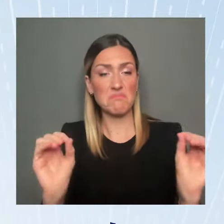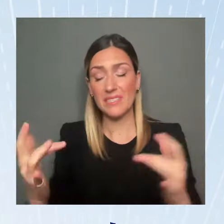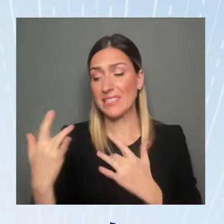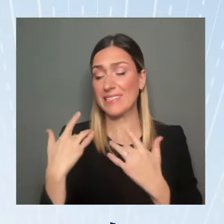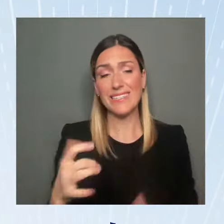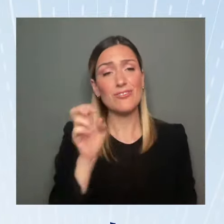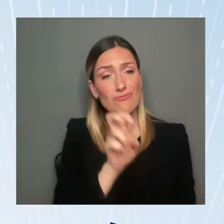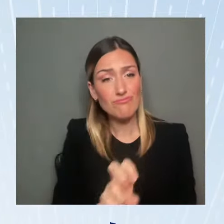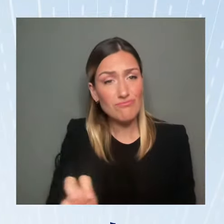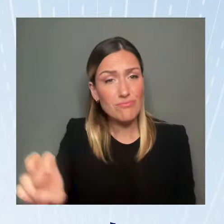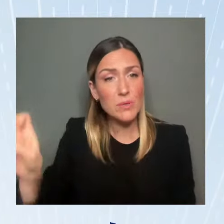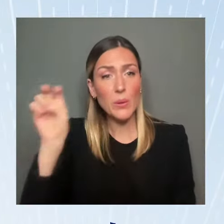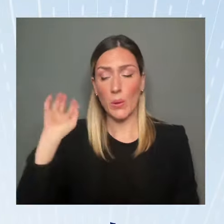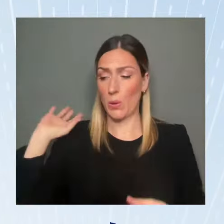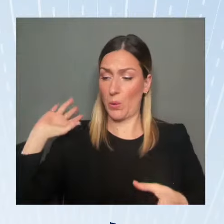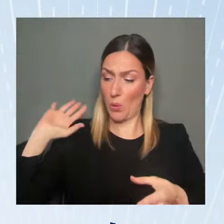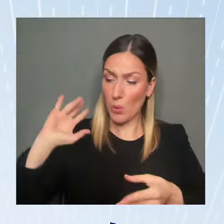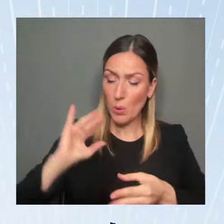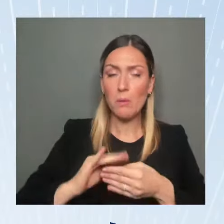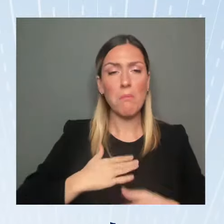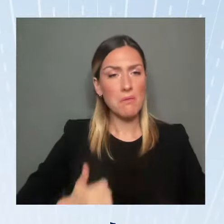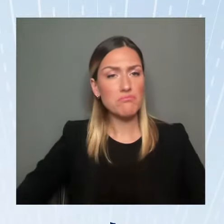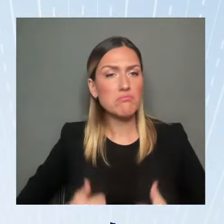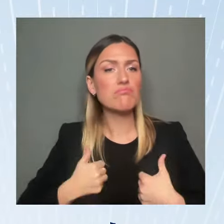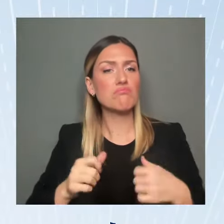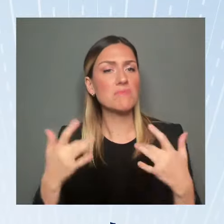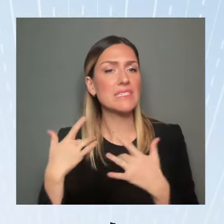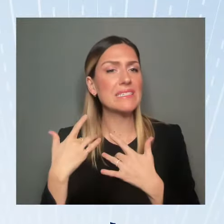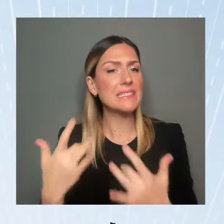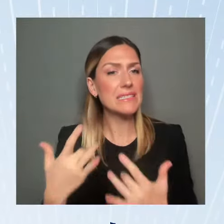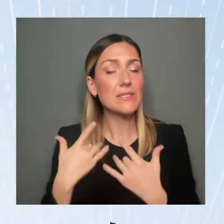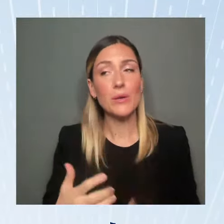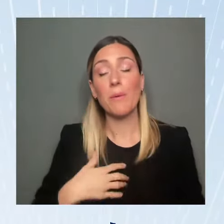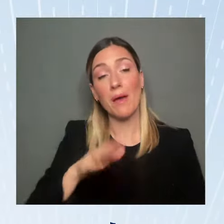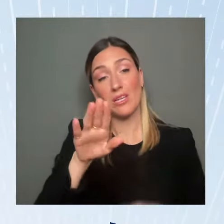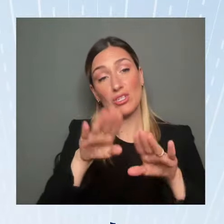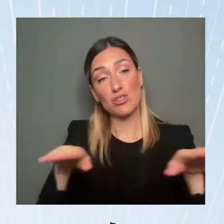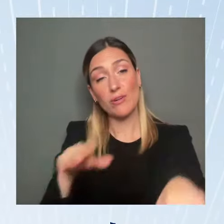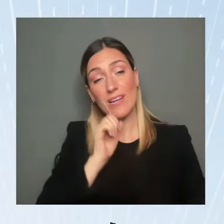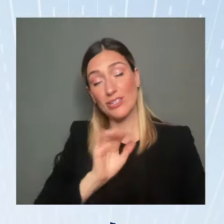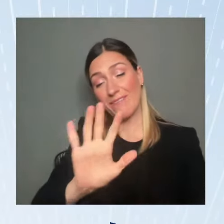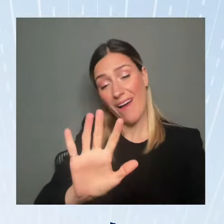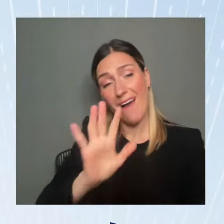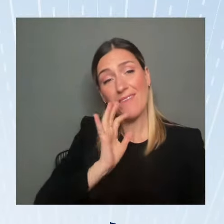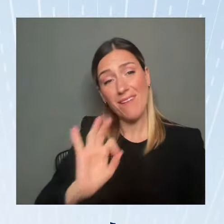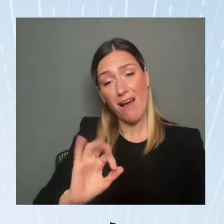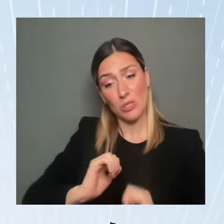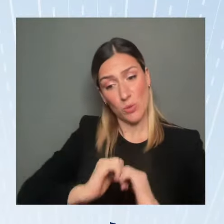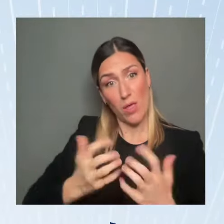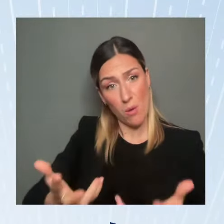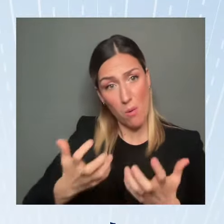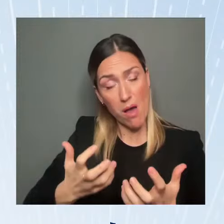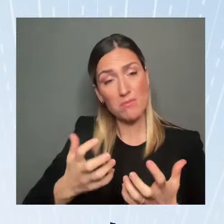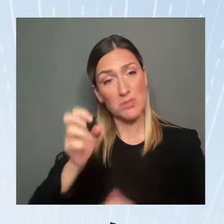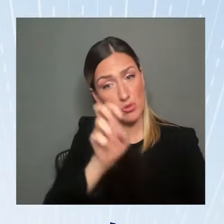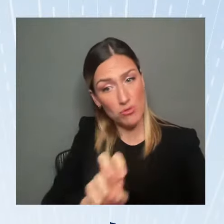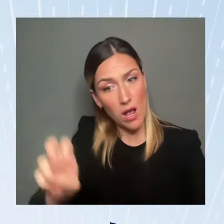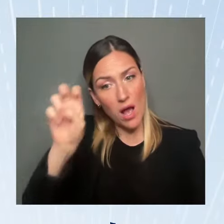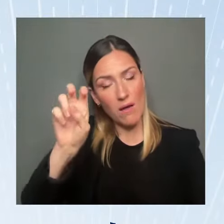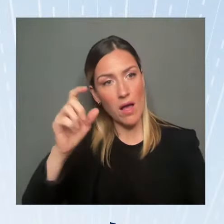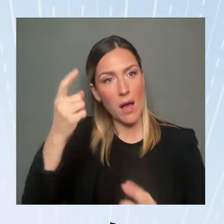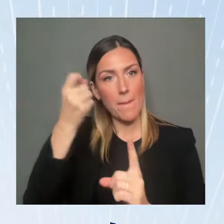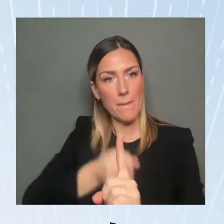and it's a lifestyle that I enjoy and I want to do with my children who are 5 and 9. Once I became disabled, I was very,